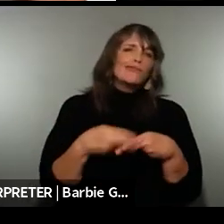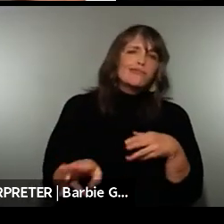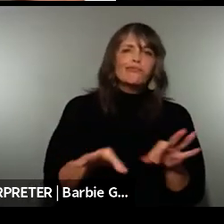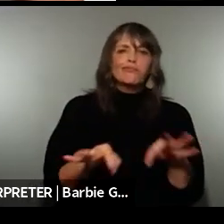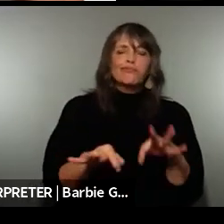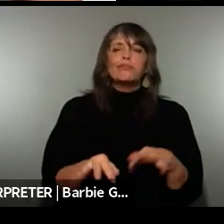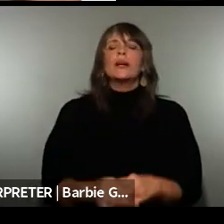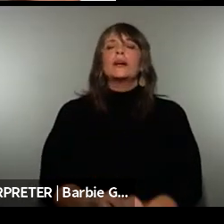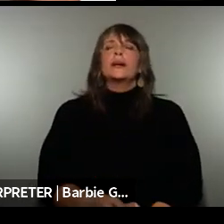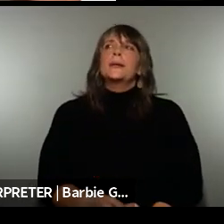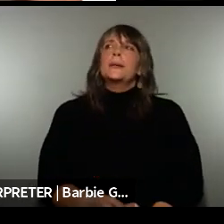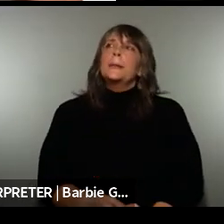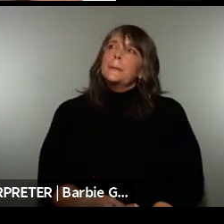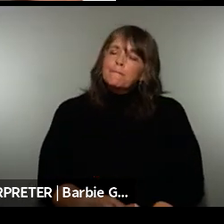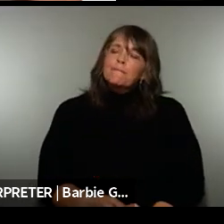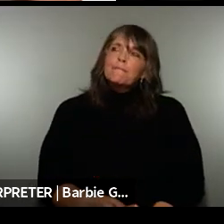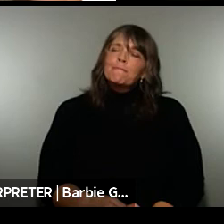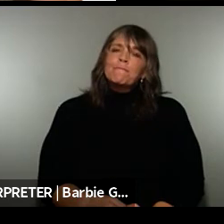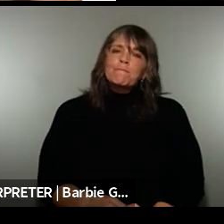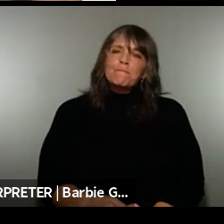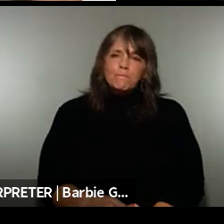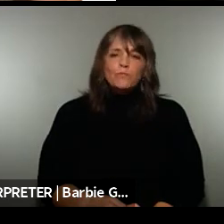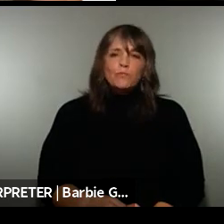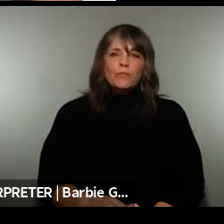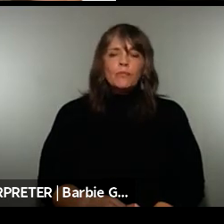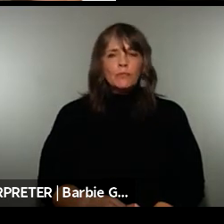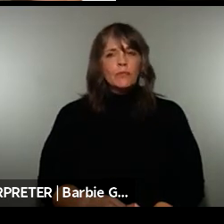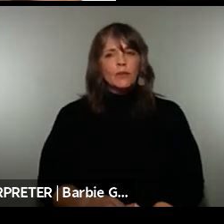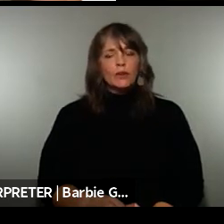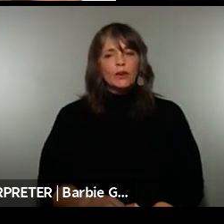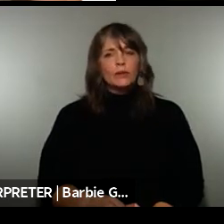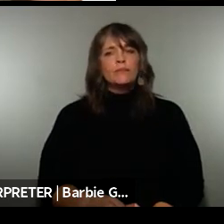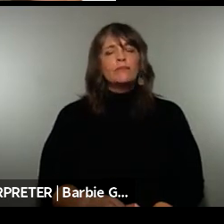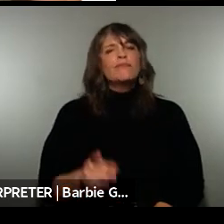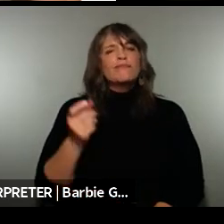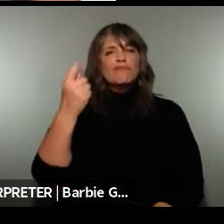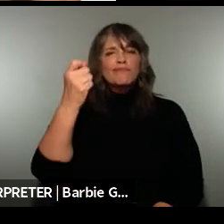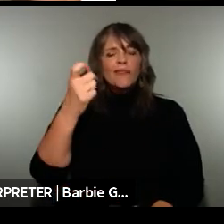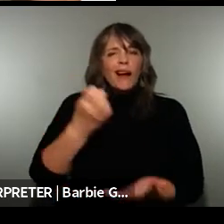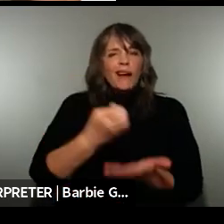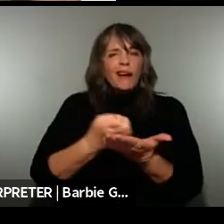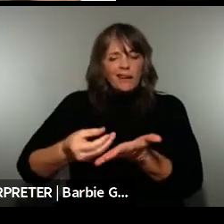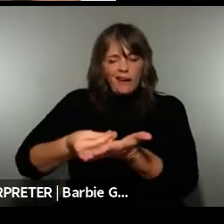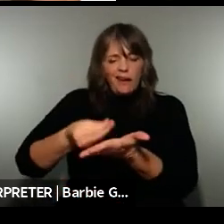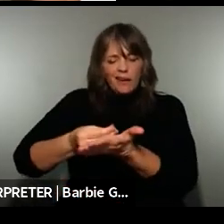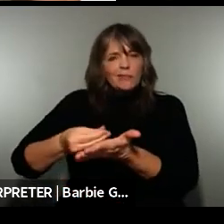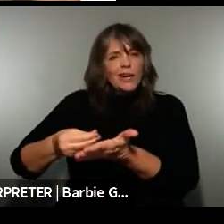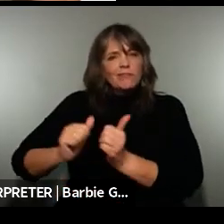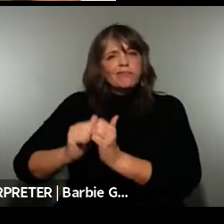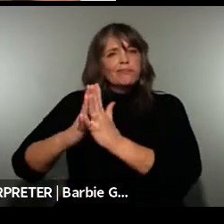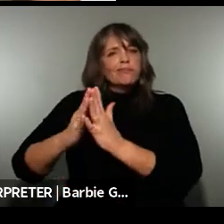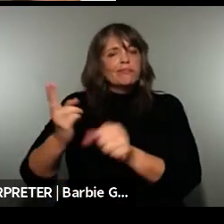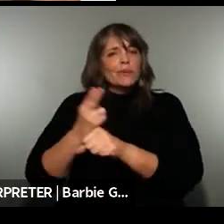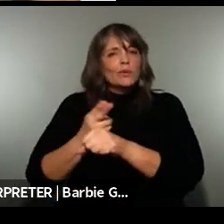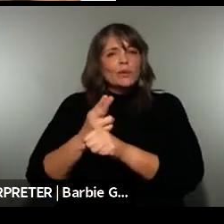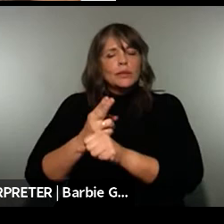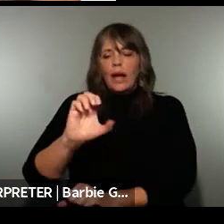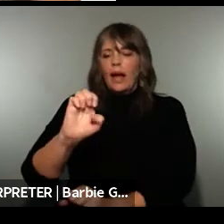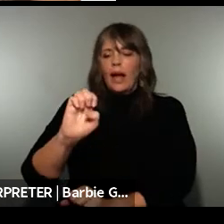so we need to move from an extractive economy to a regenerative economy, full stop.